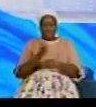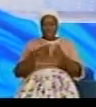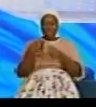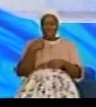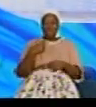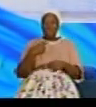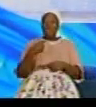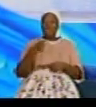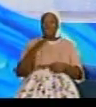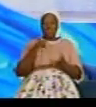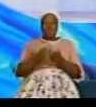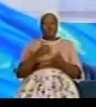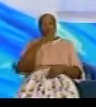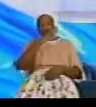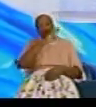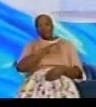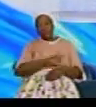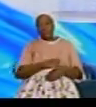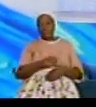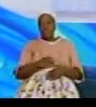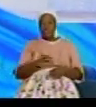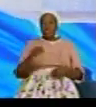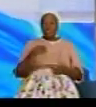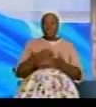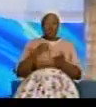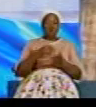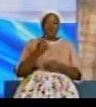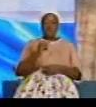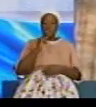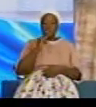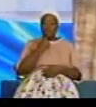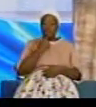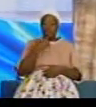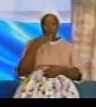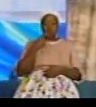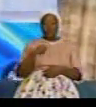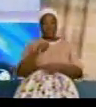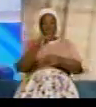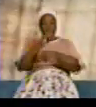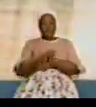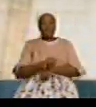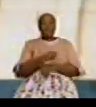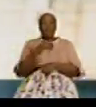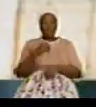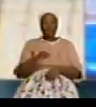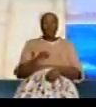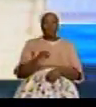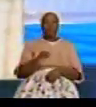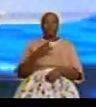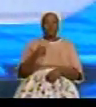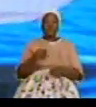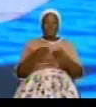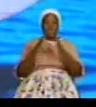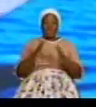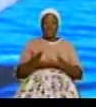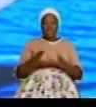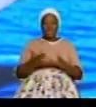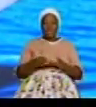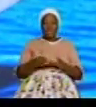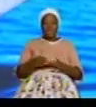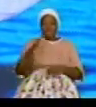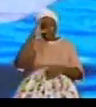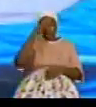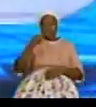he profited, he was zealous of the tradition of the elders, his fathers. In